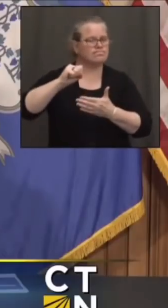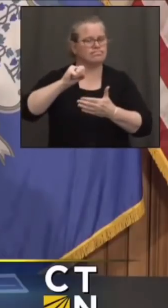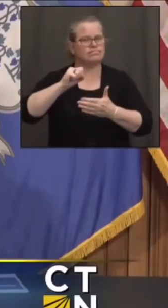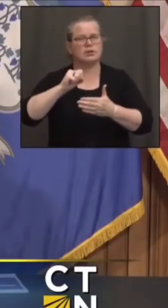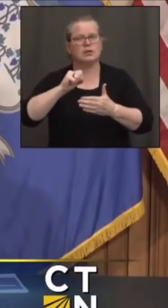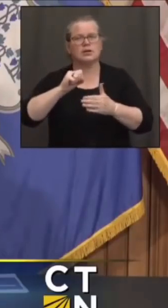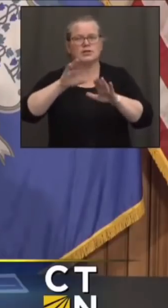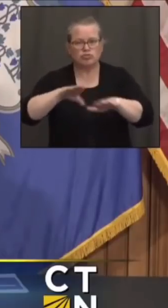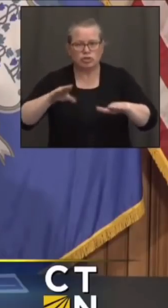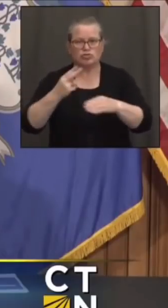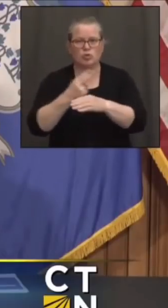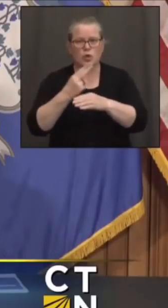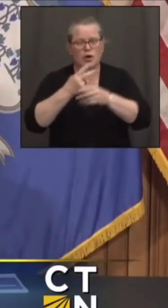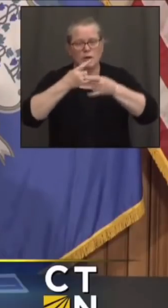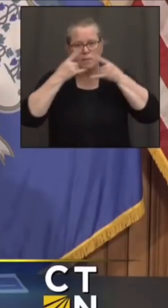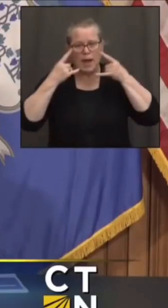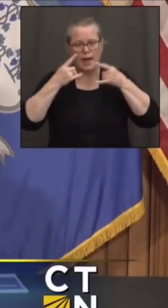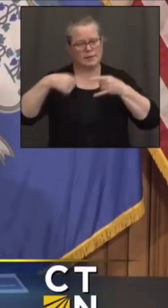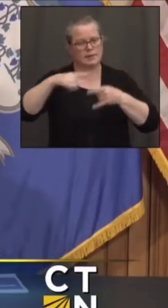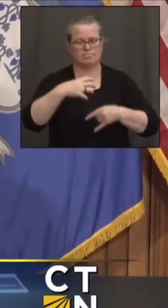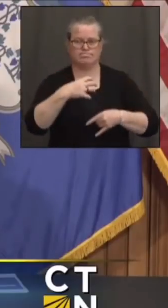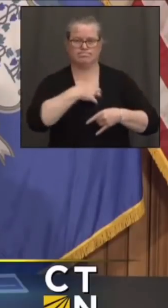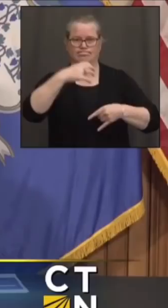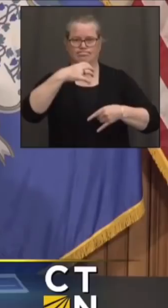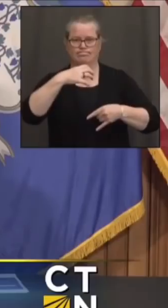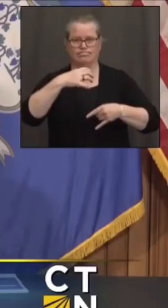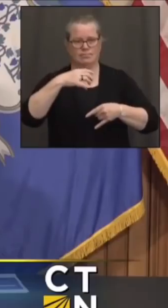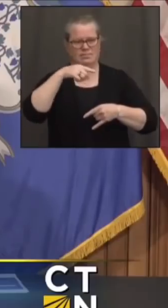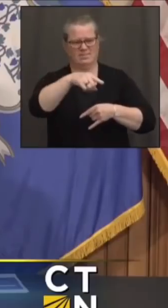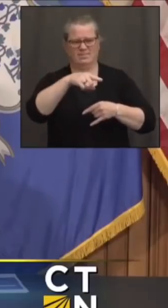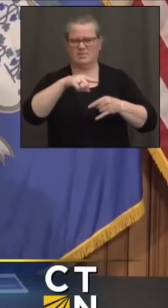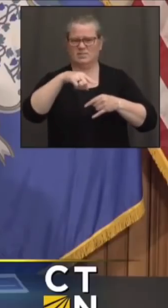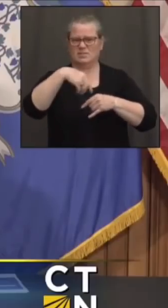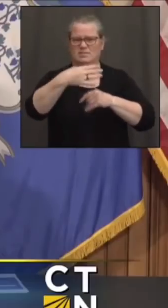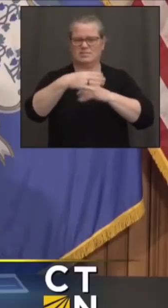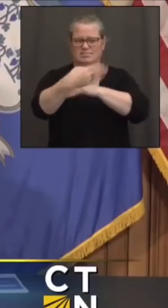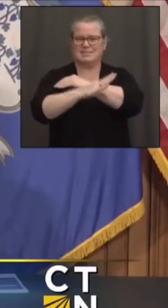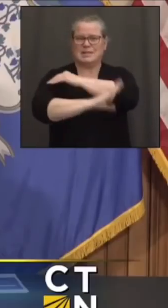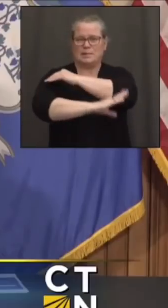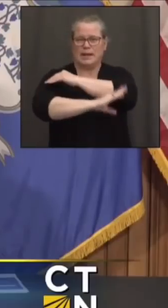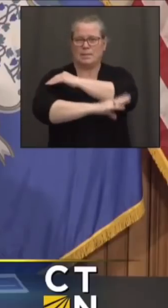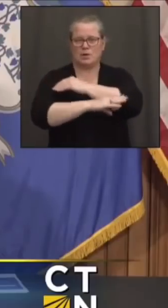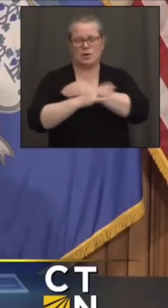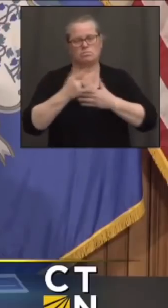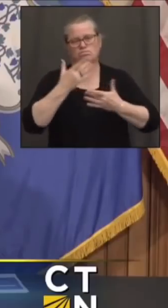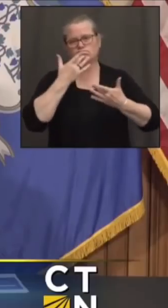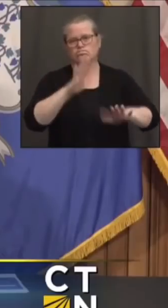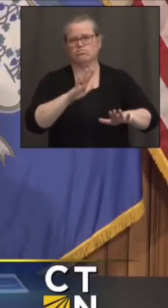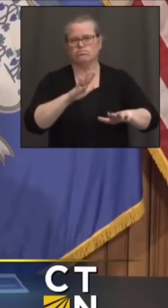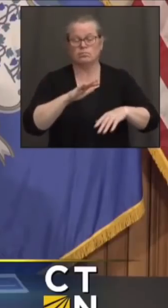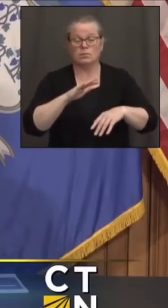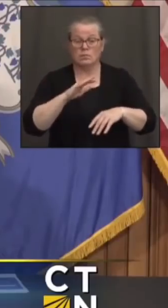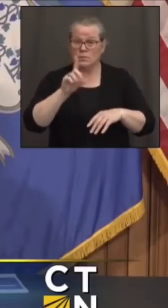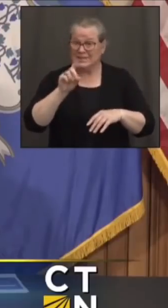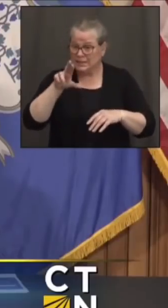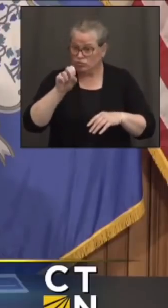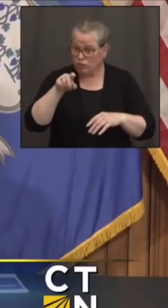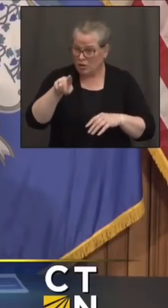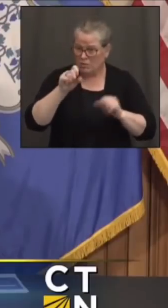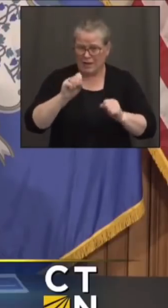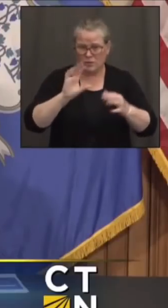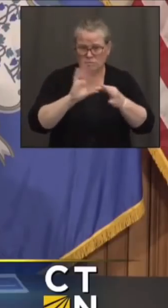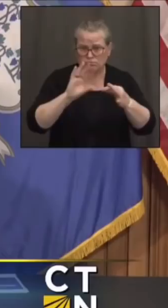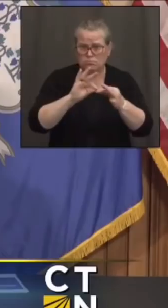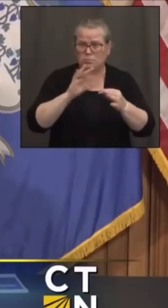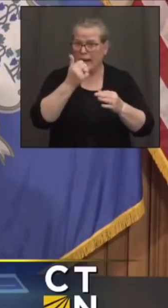against children wearing masks in the upcoming school year. Deirdre, I don't know if you could speak on this, if there's going to be any changes, or